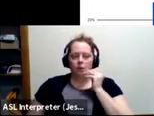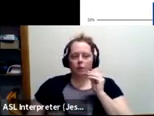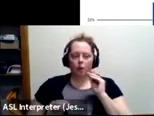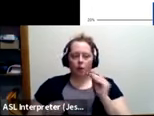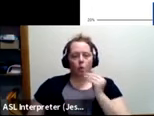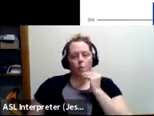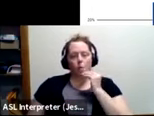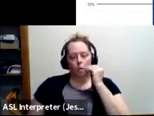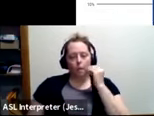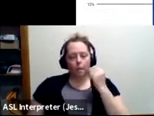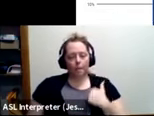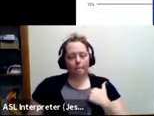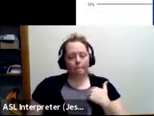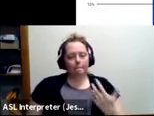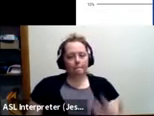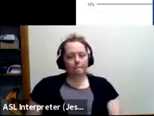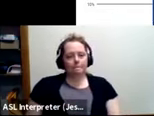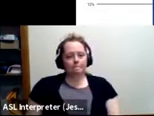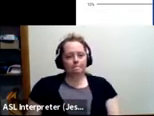Next slide.